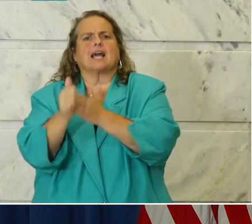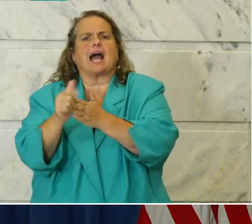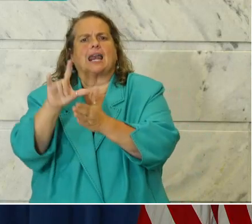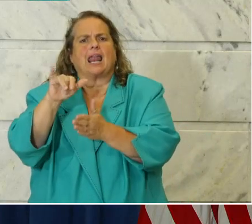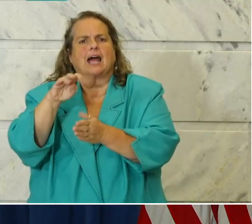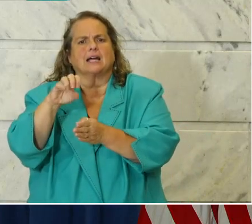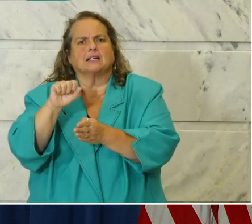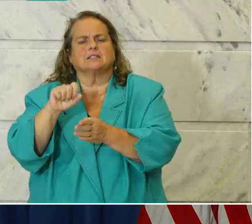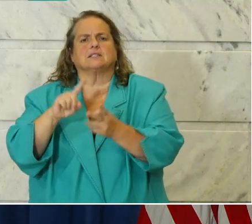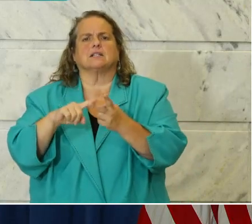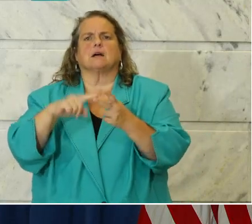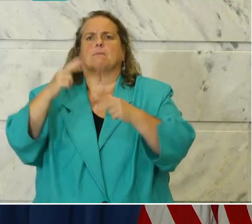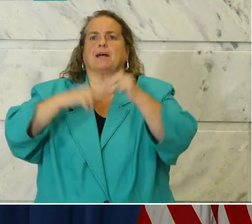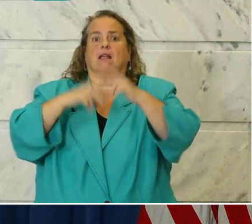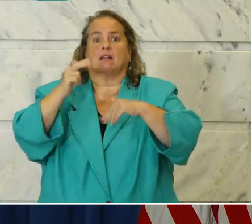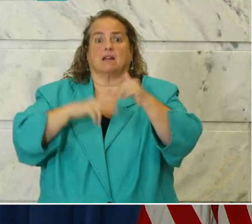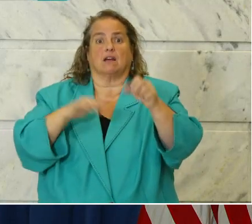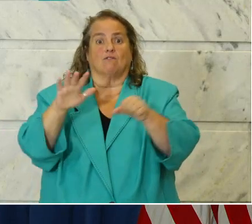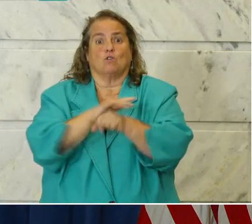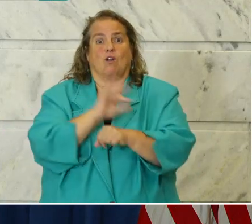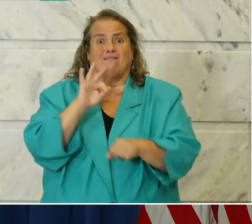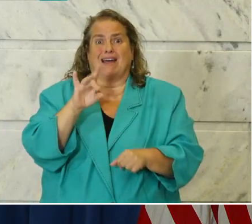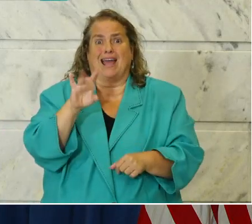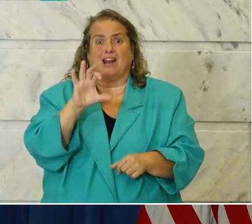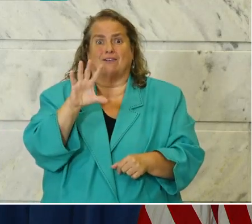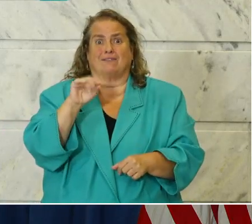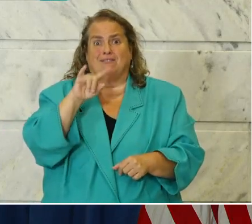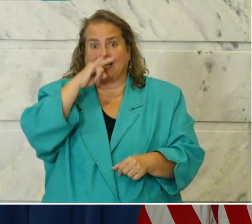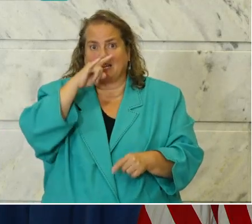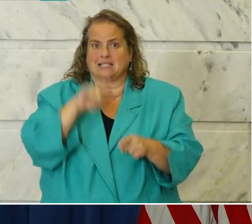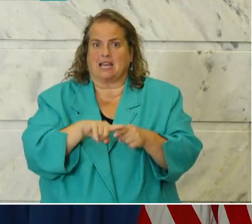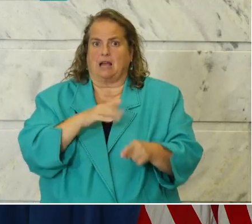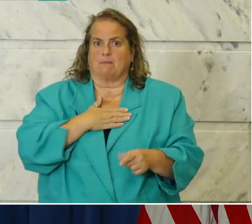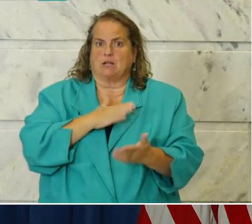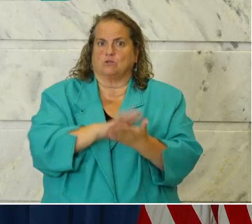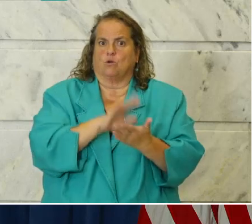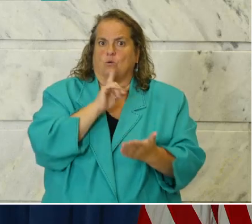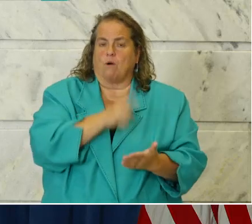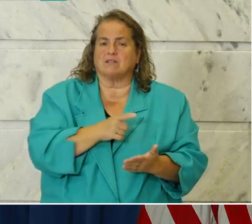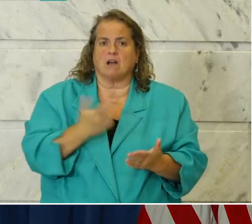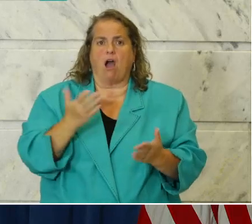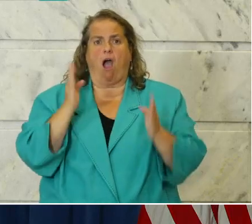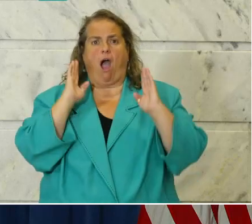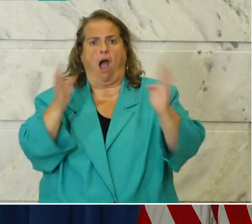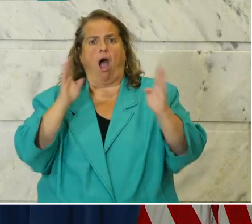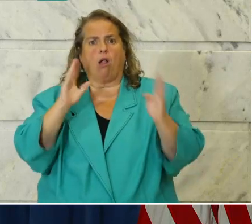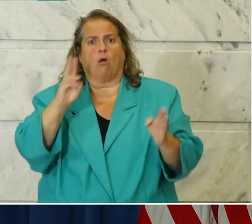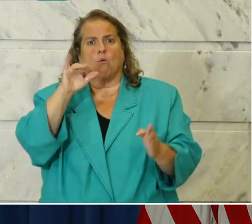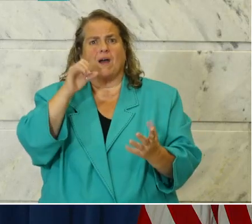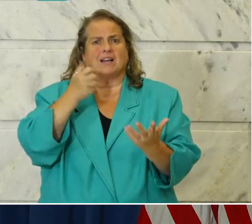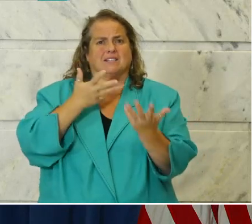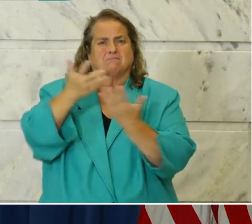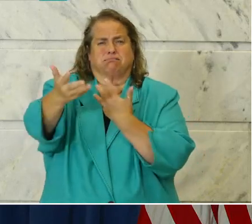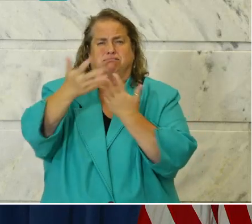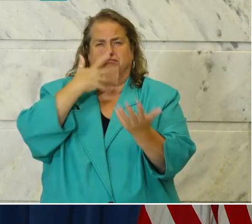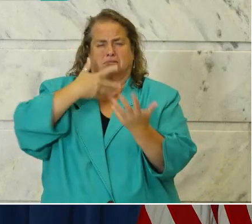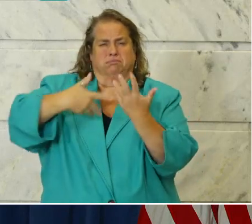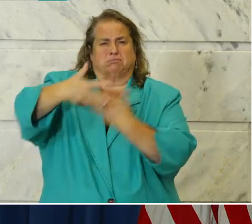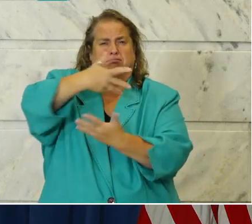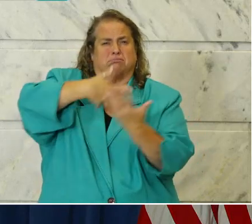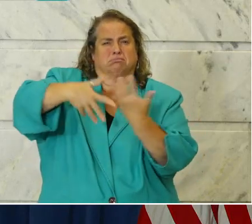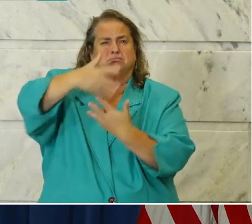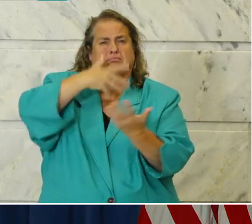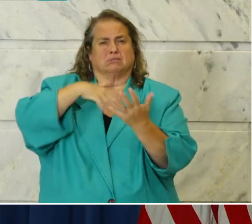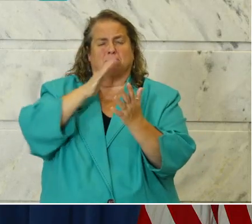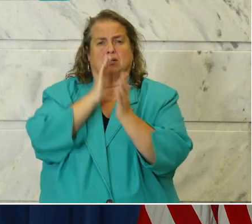buildings full of 850 kids like mine was, and what the hallways would look like, and how we could make that happen. And the truth of the matter